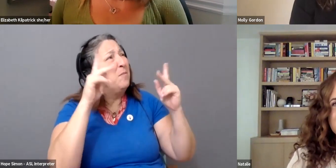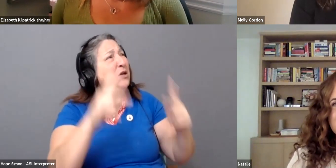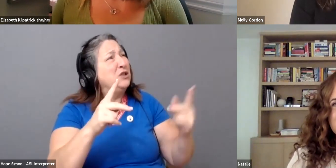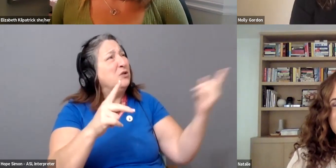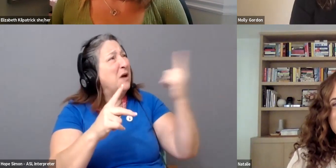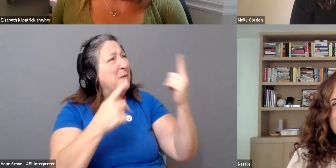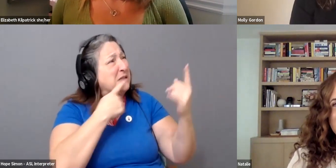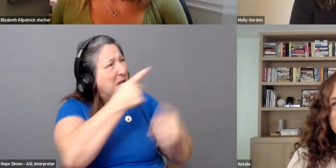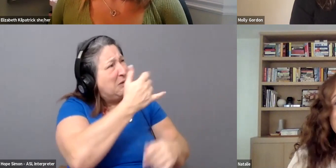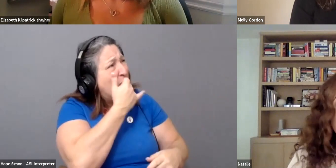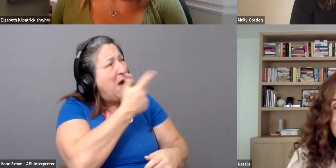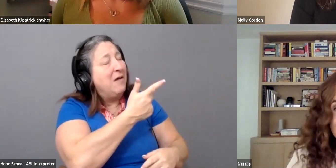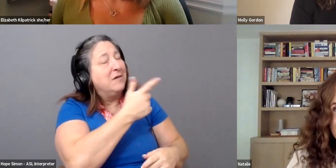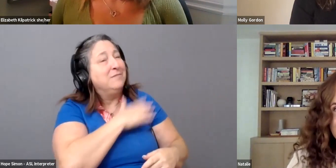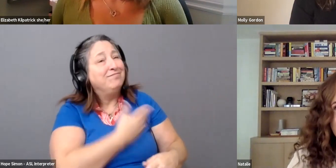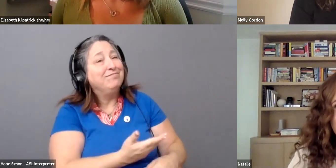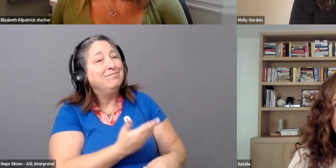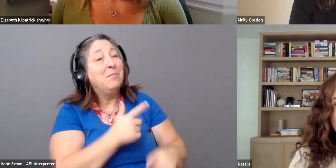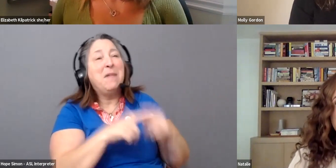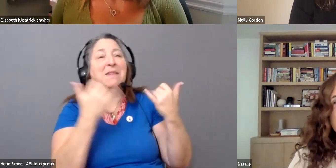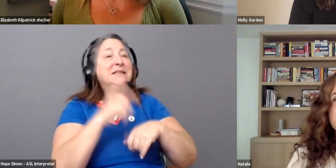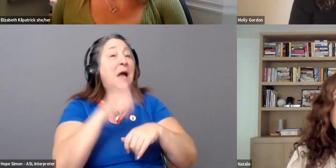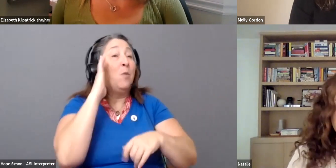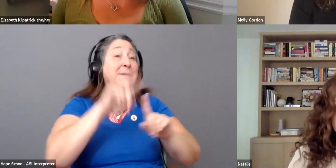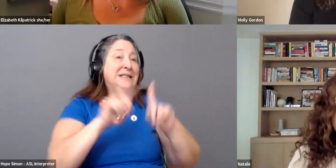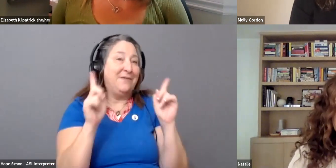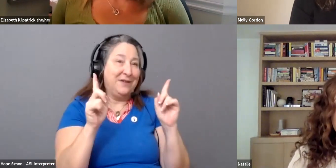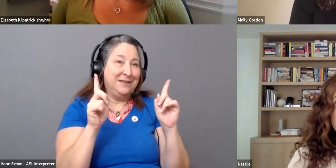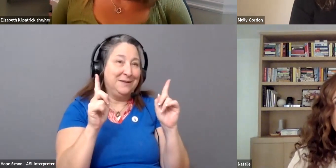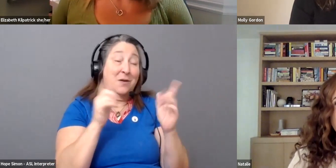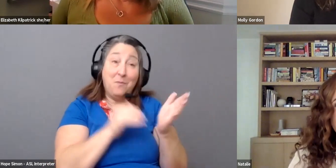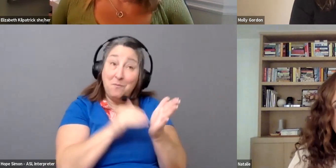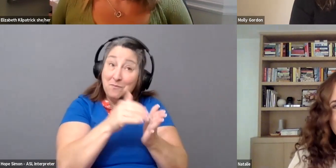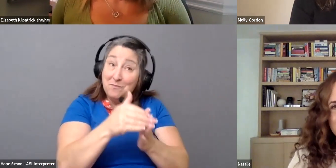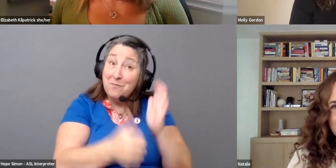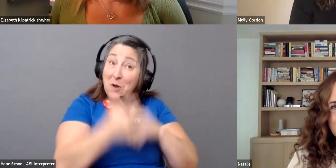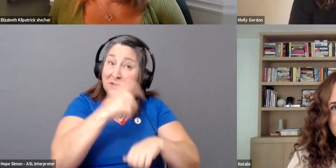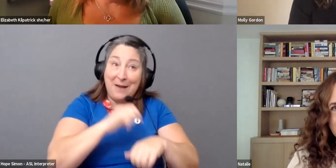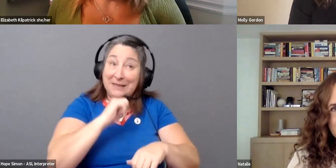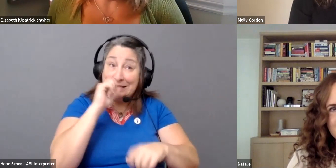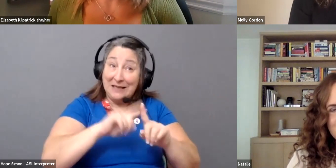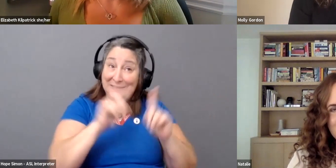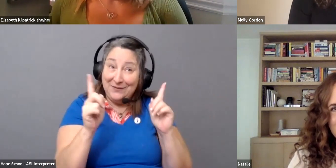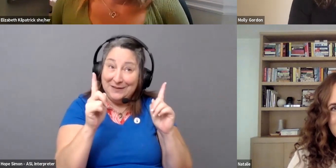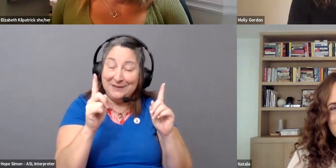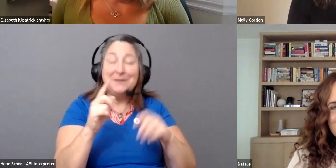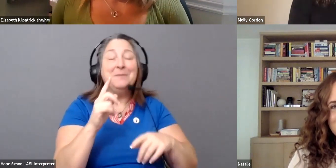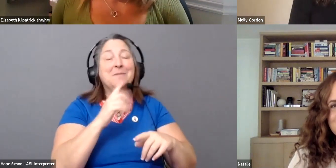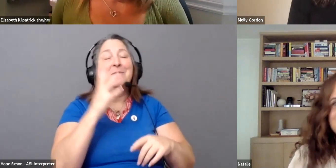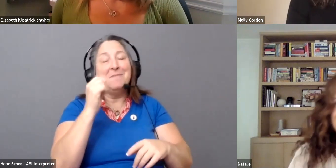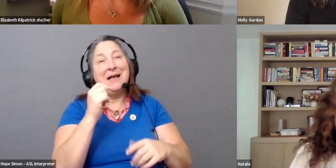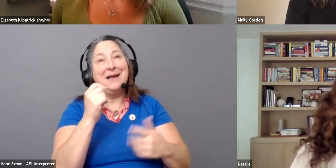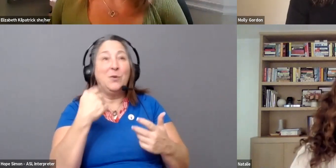And it's going to be different this time. And so often it isn't, but I think it's only human to fall into that trap.